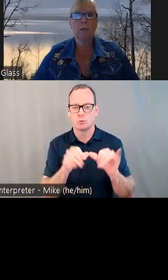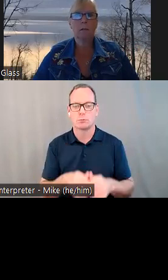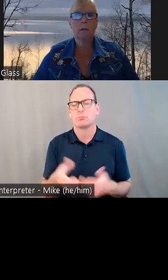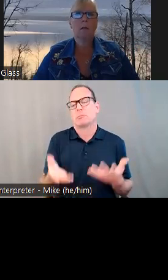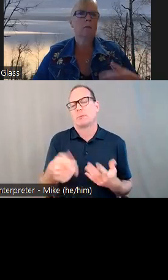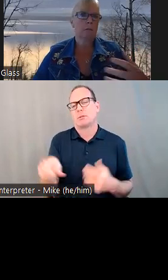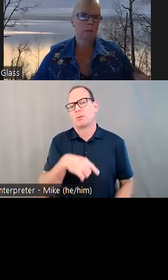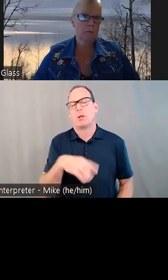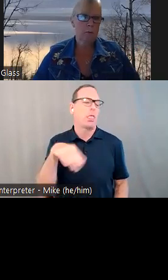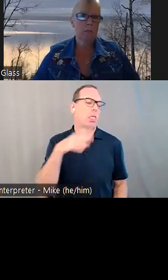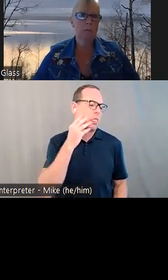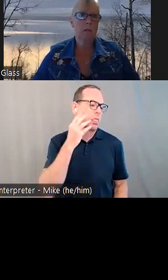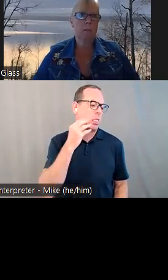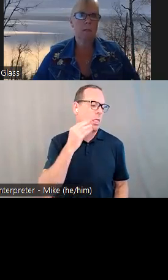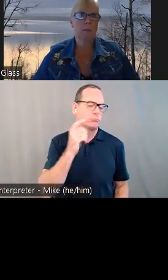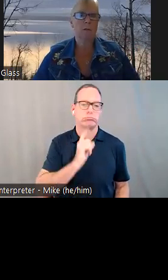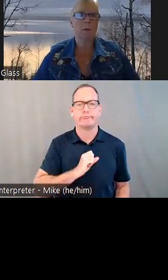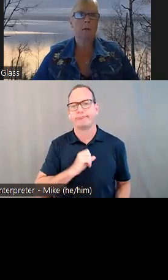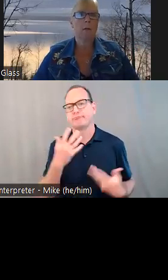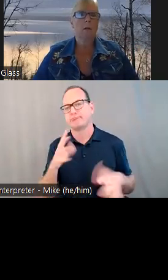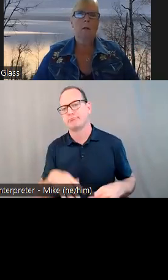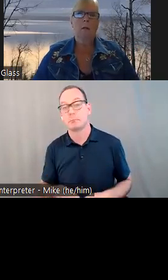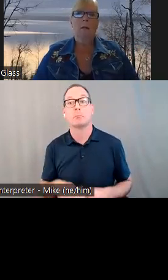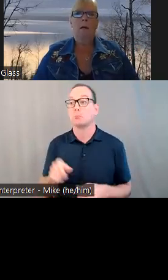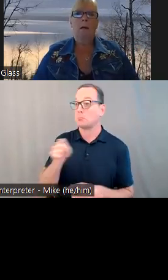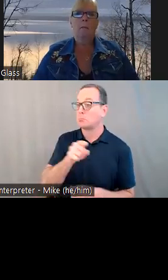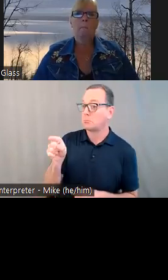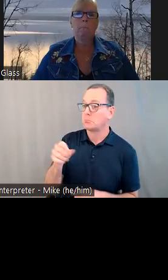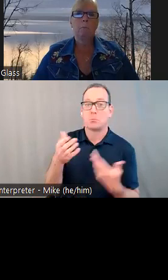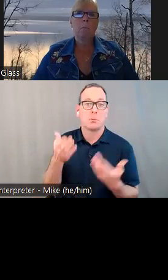it. For some folks, this might be a little bit newer.